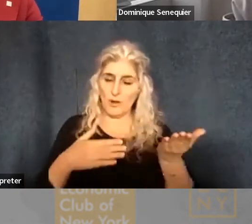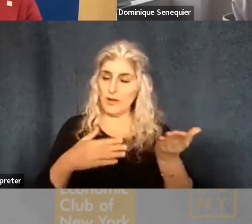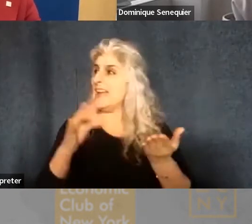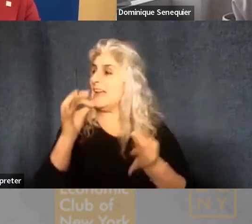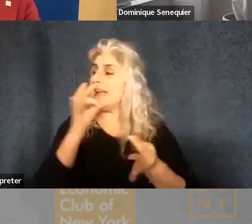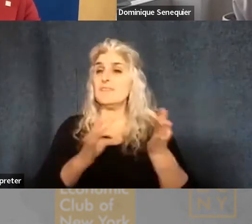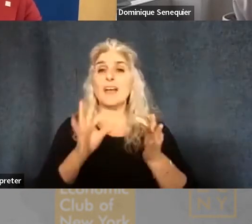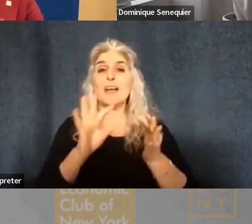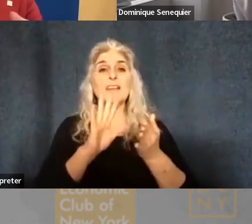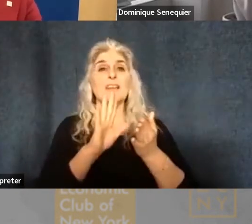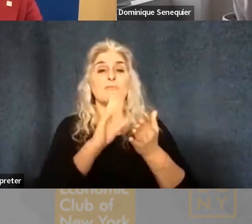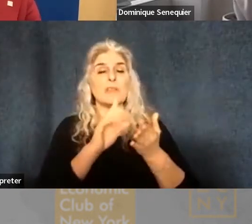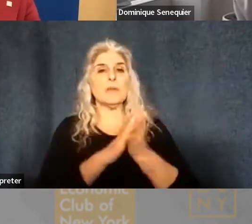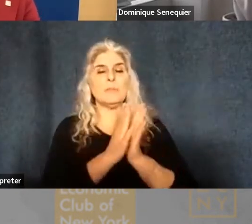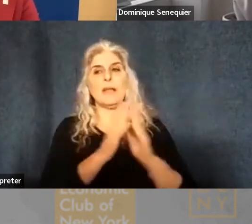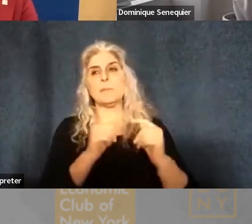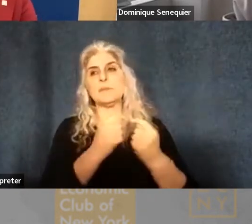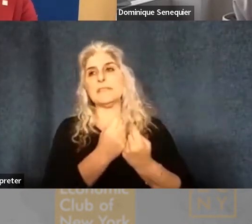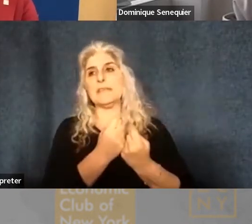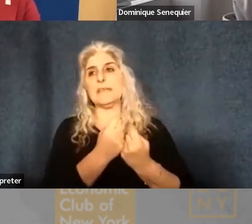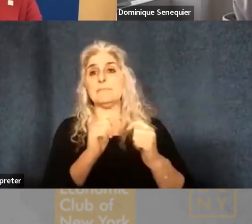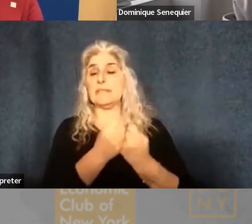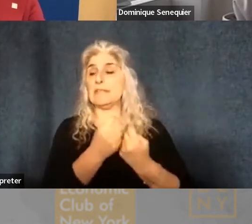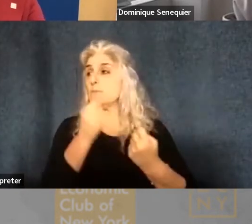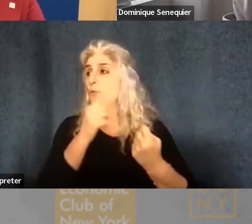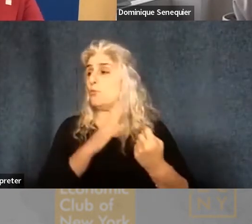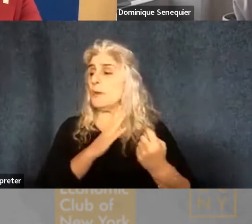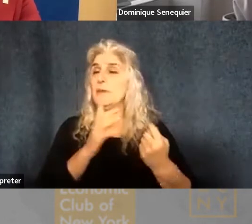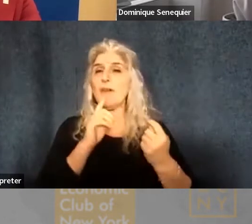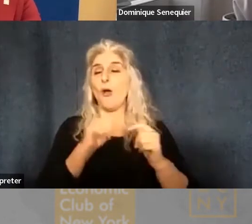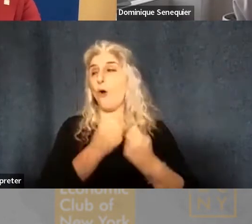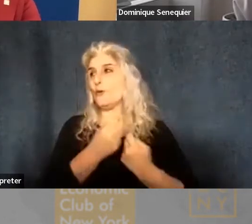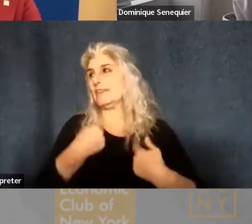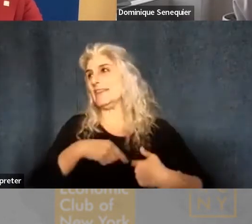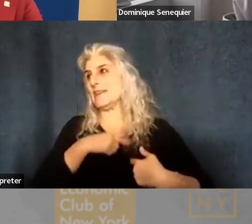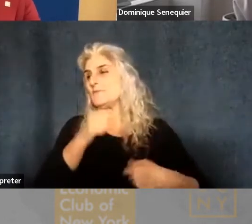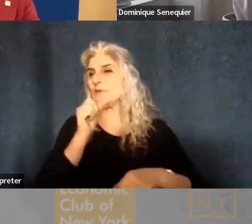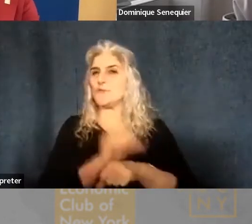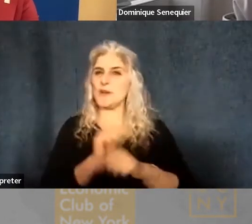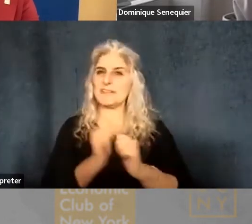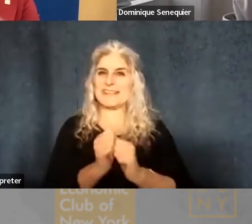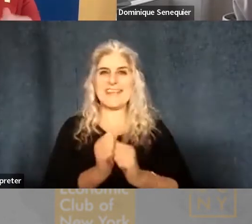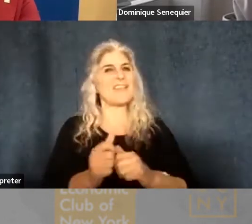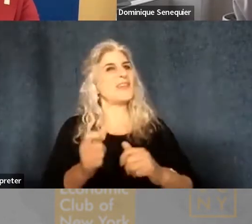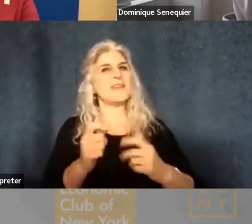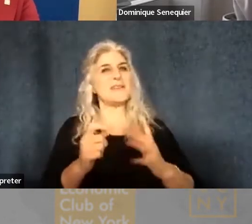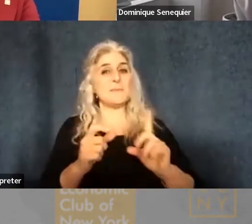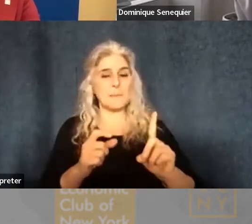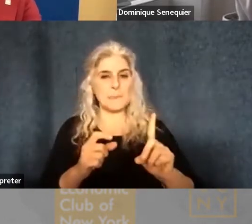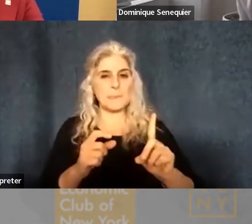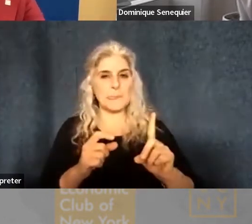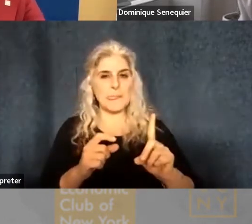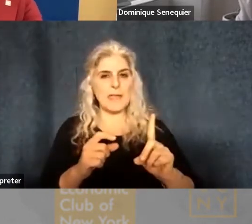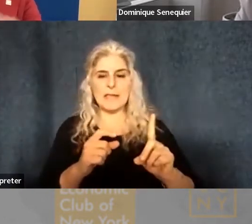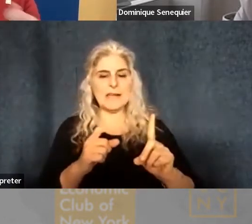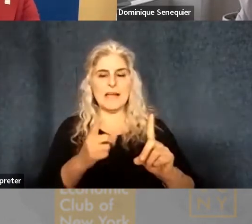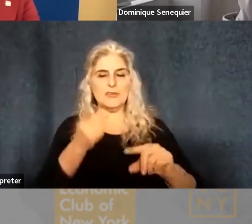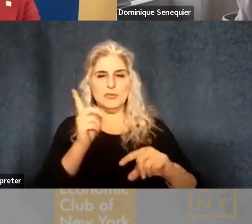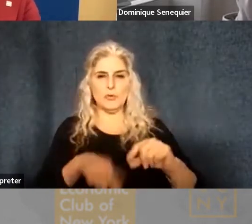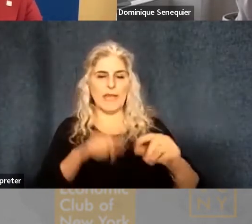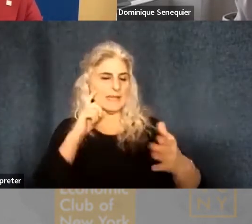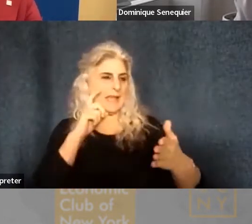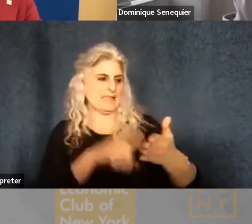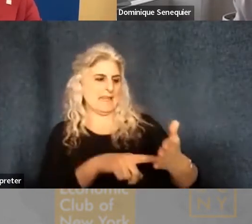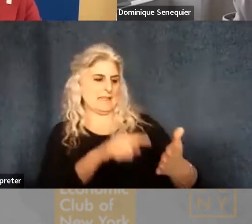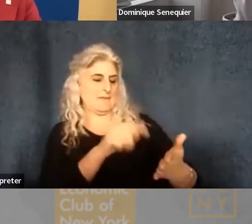as Dominique was saying, right? It's easy to say, well, you know what, it was a team, we worked on this. It's not as tangible as